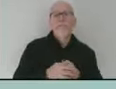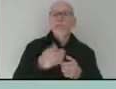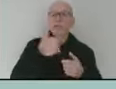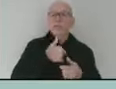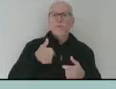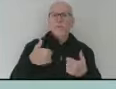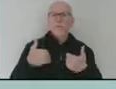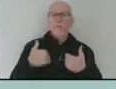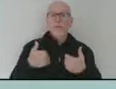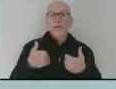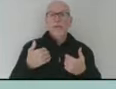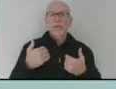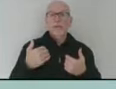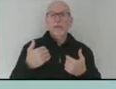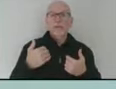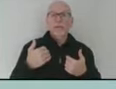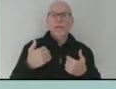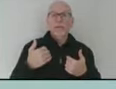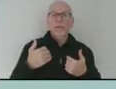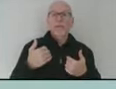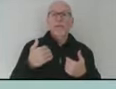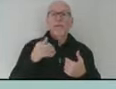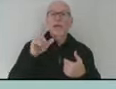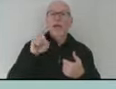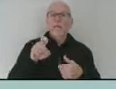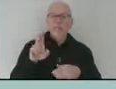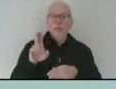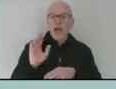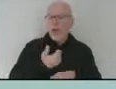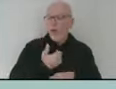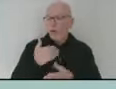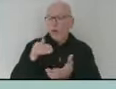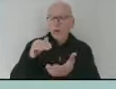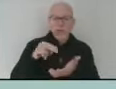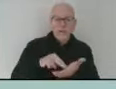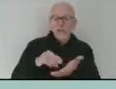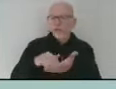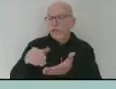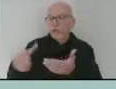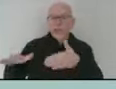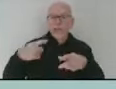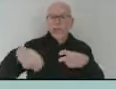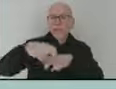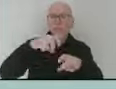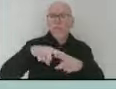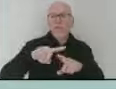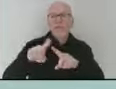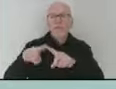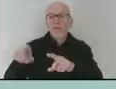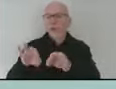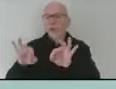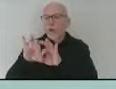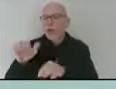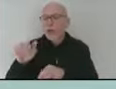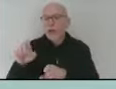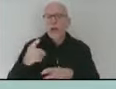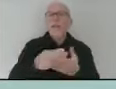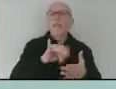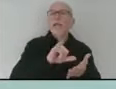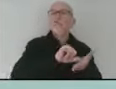had to redeploy caregivers to inpatient and critical care units, other areas such as